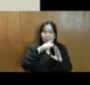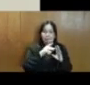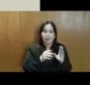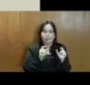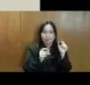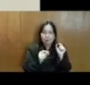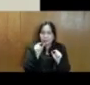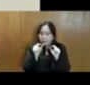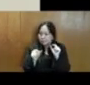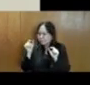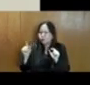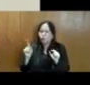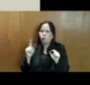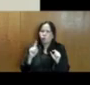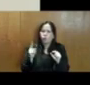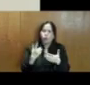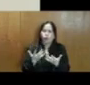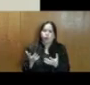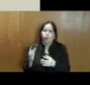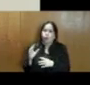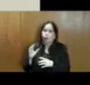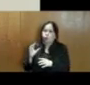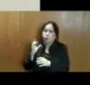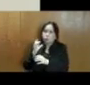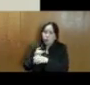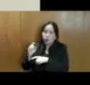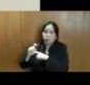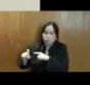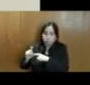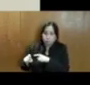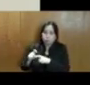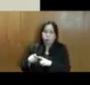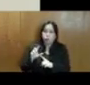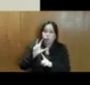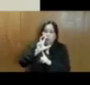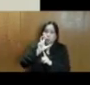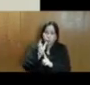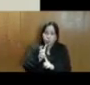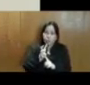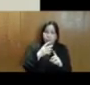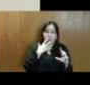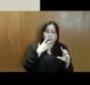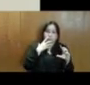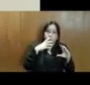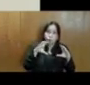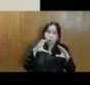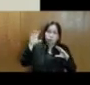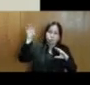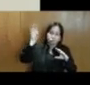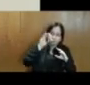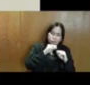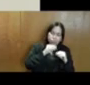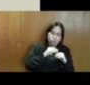categories: electric vehicles, wind, renewable, and solar. And the big thing that you notice here is that